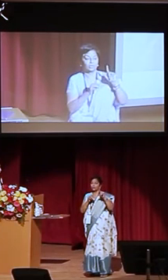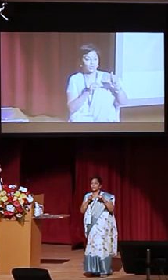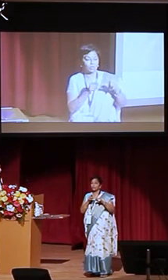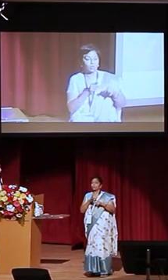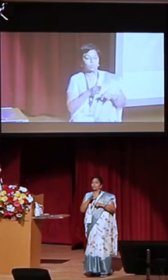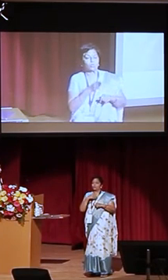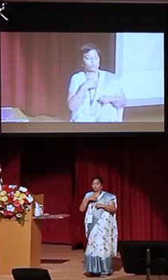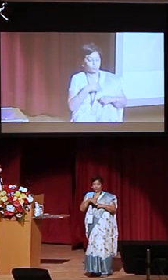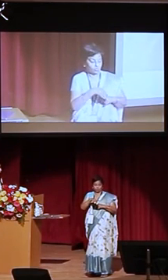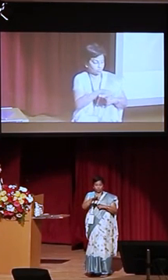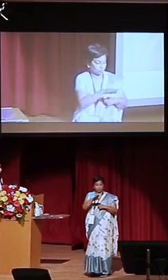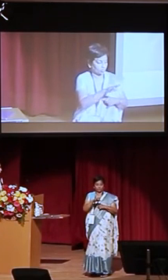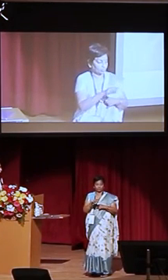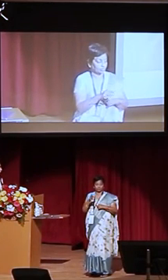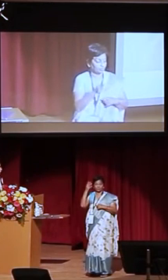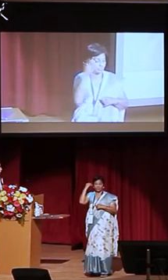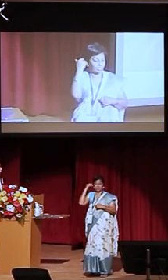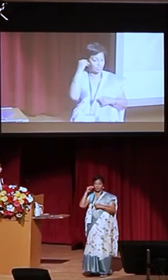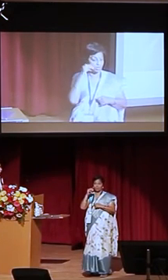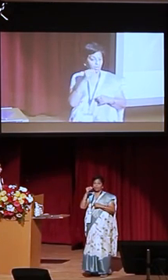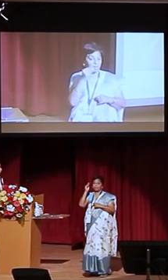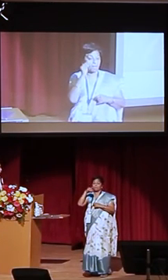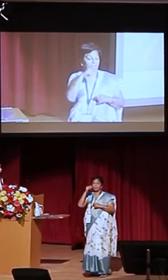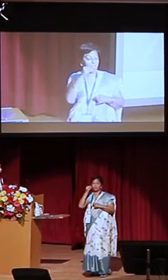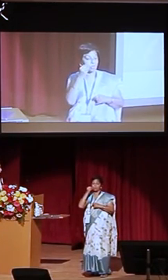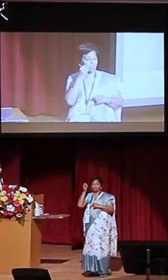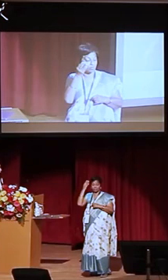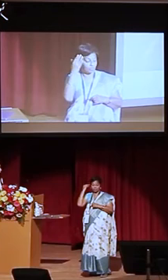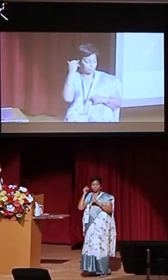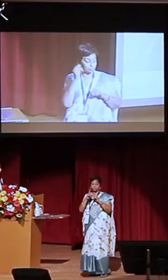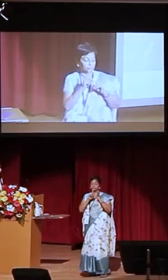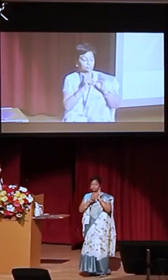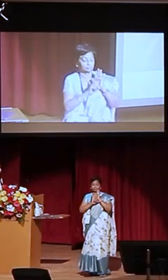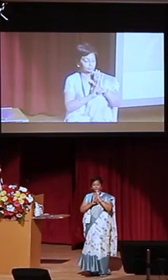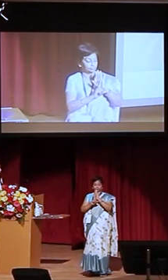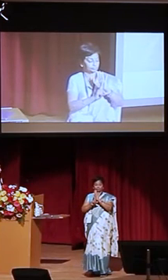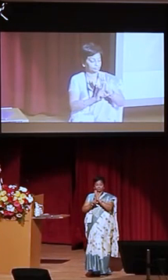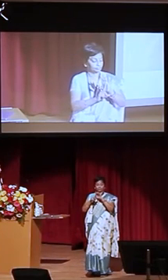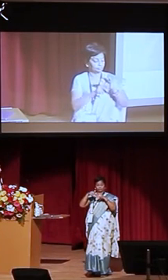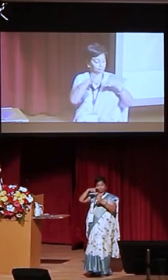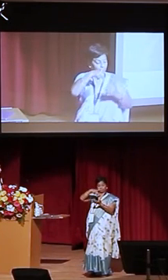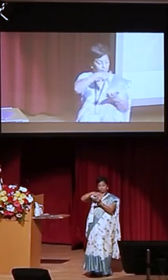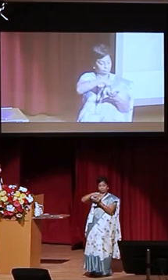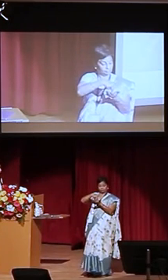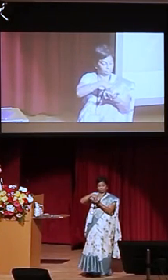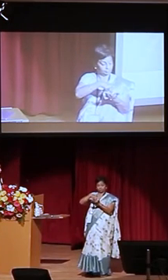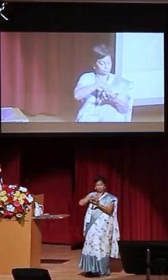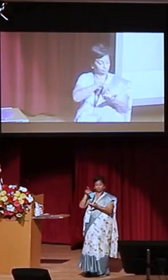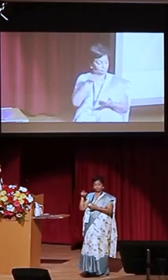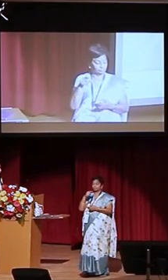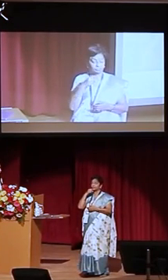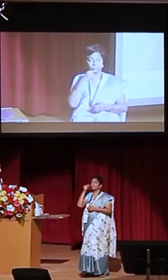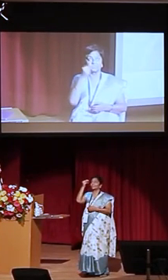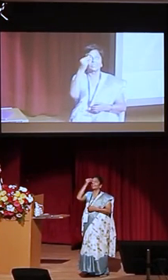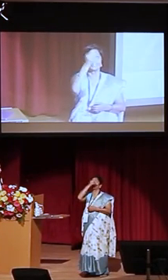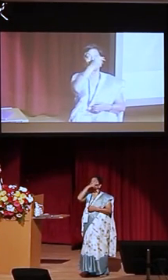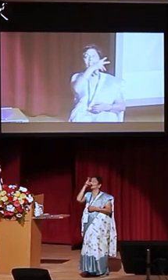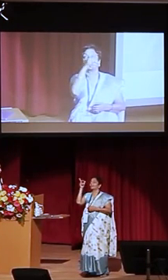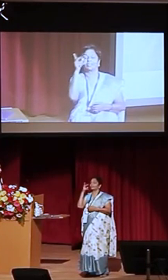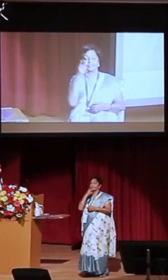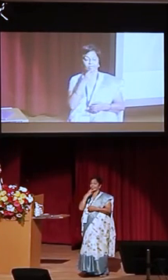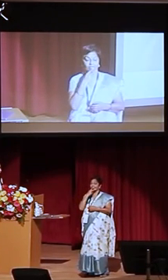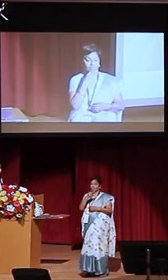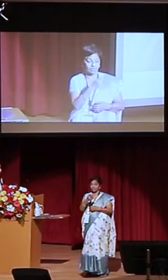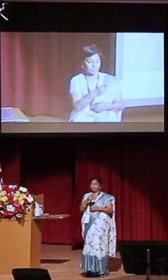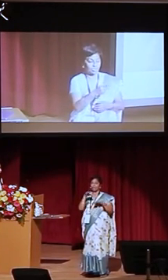of this 19th century painting showing two peasants, one standing and one sitting on grass, when the